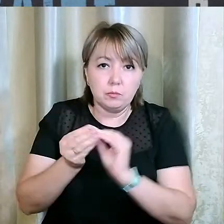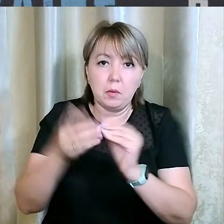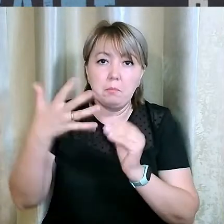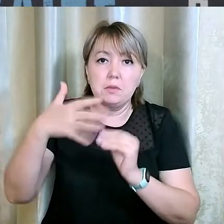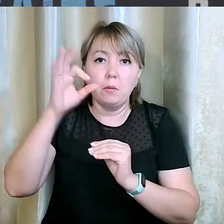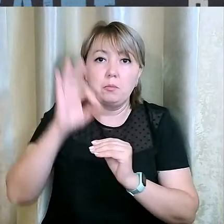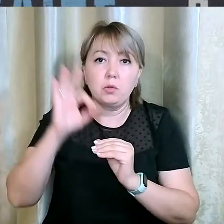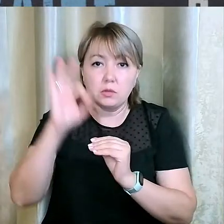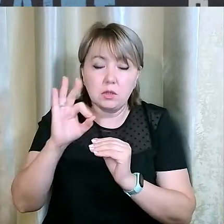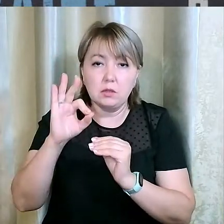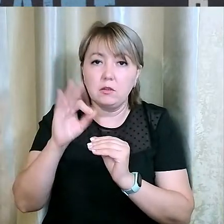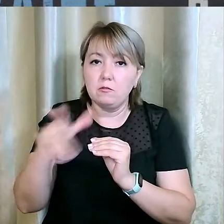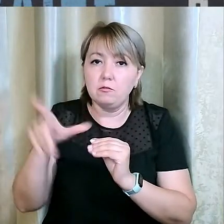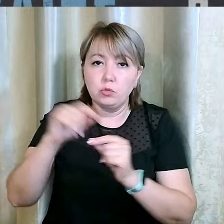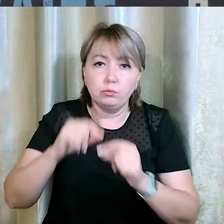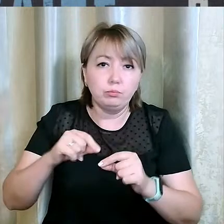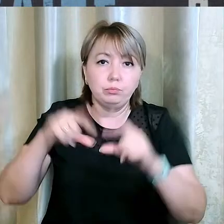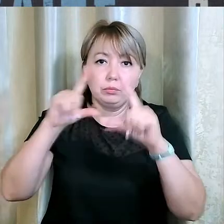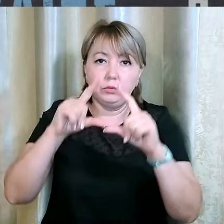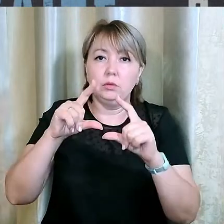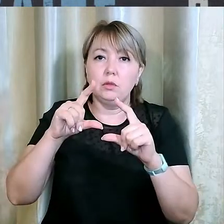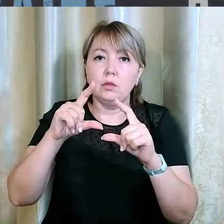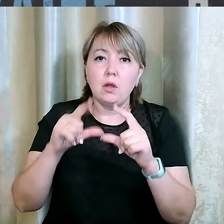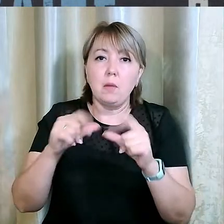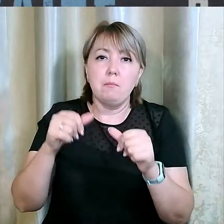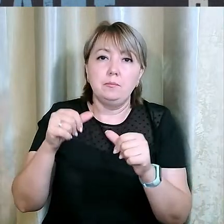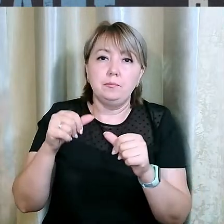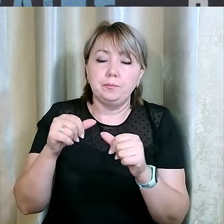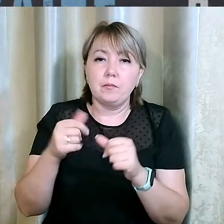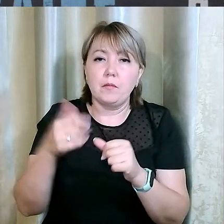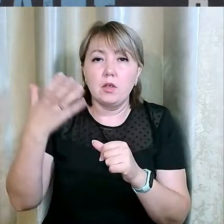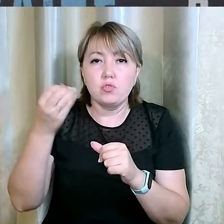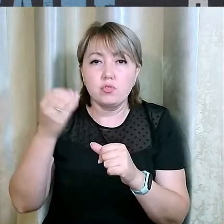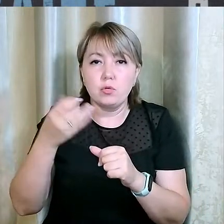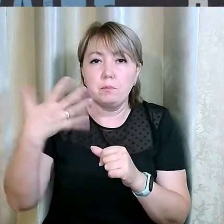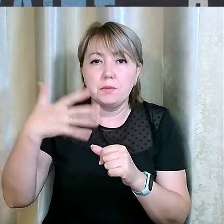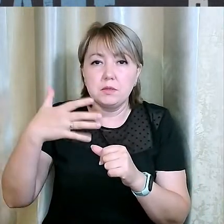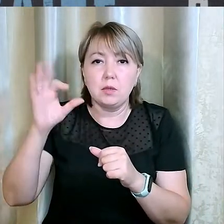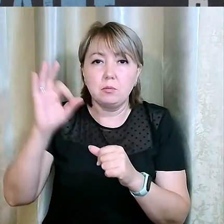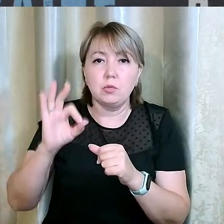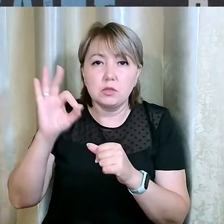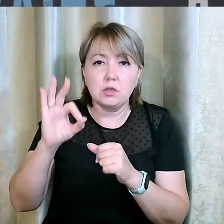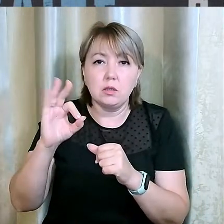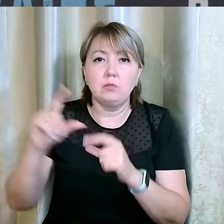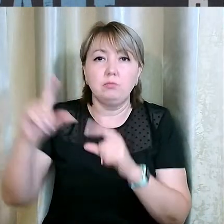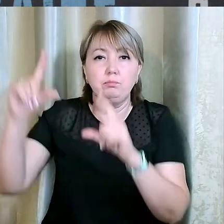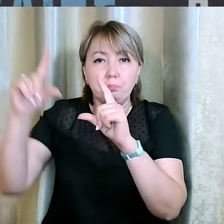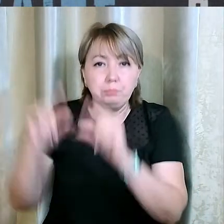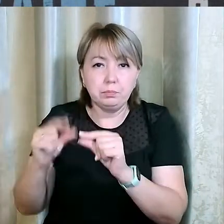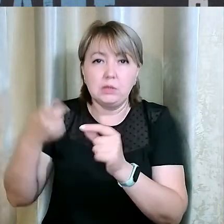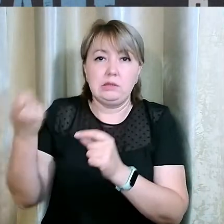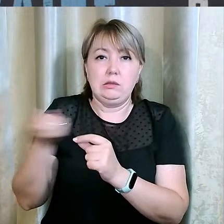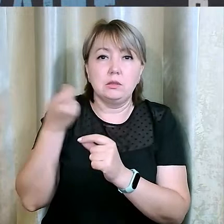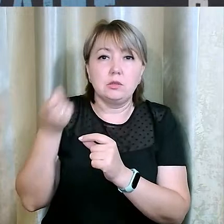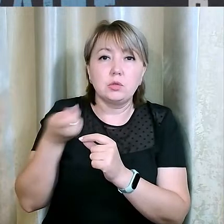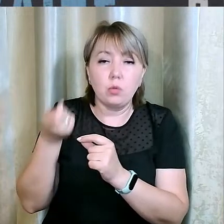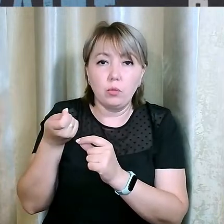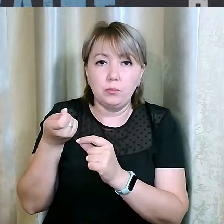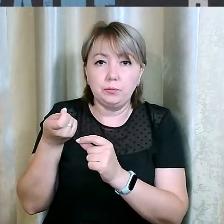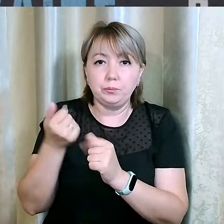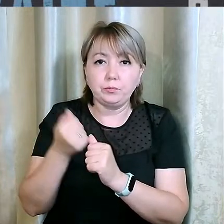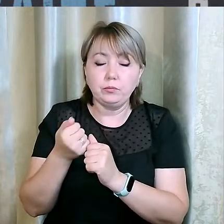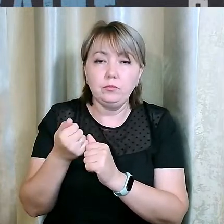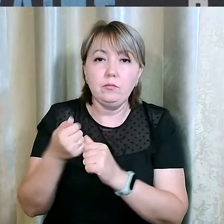of challenges, like almost all costs increased by 50%, and at the same time all revenue from the sale of